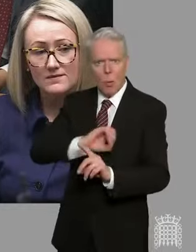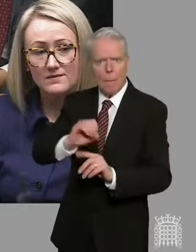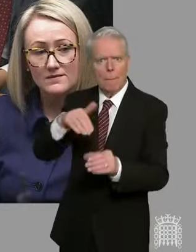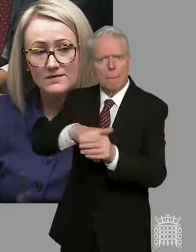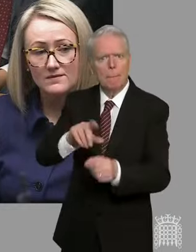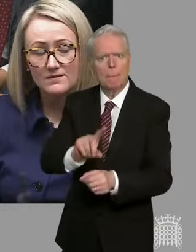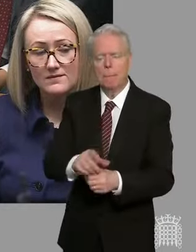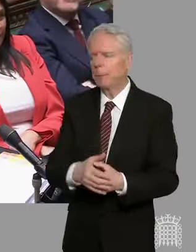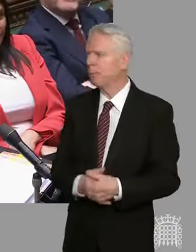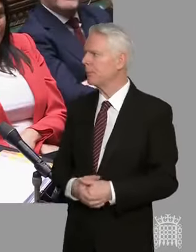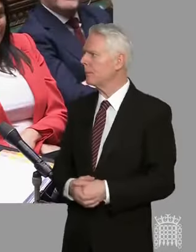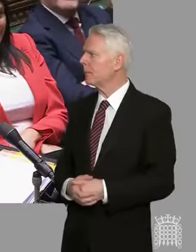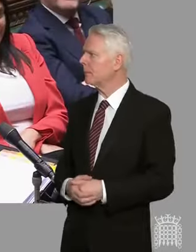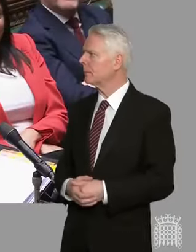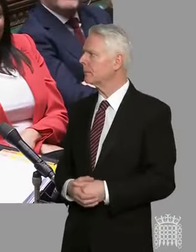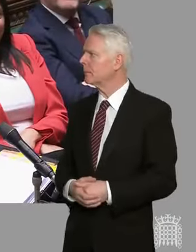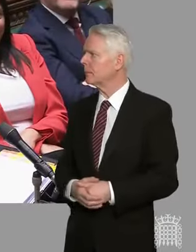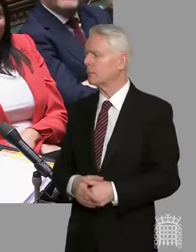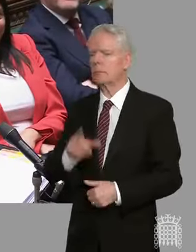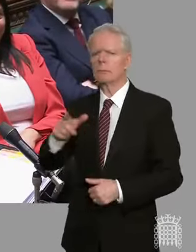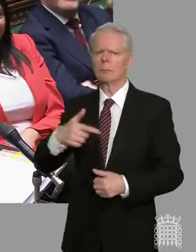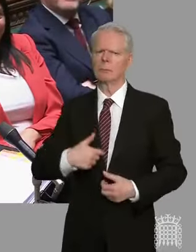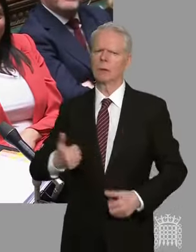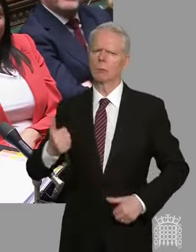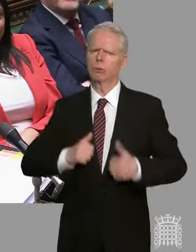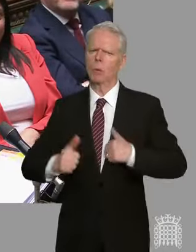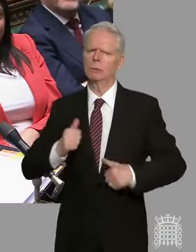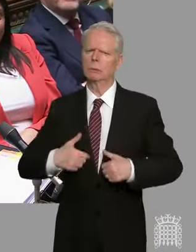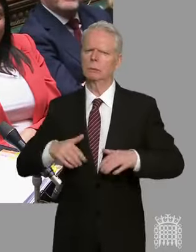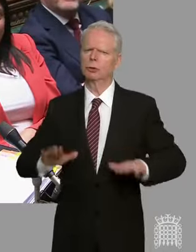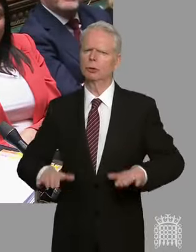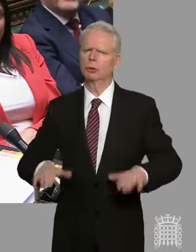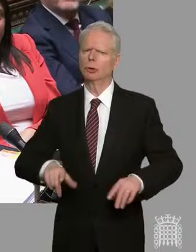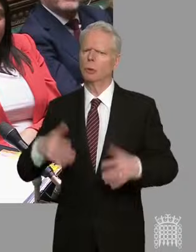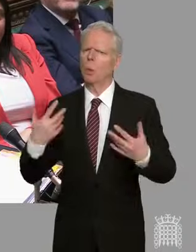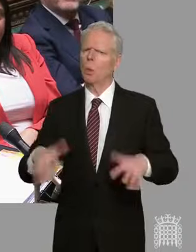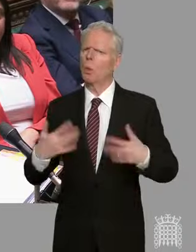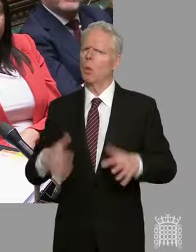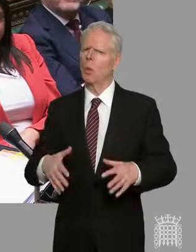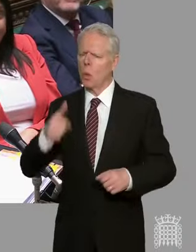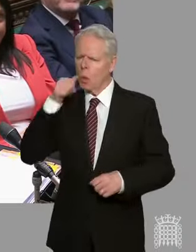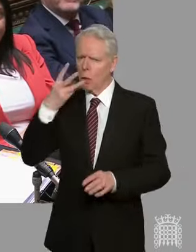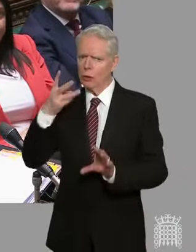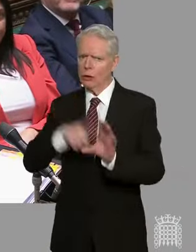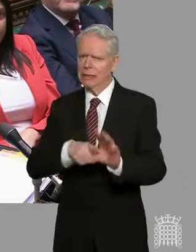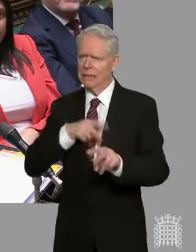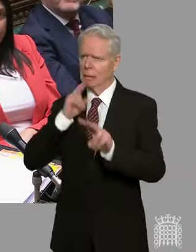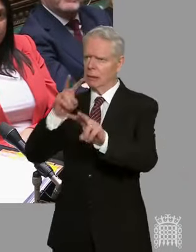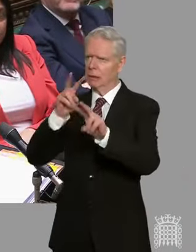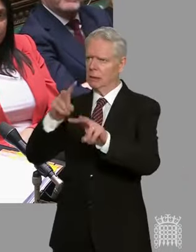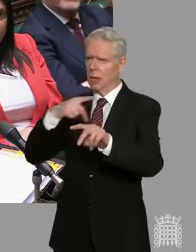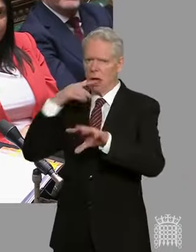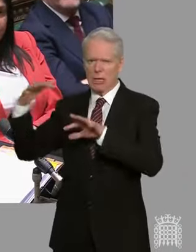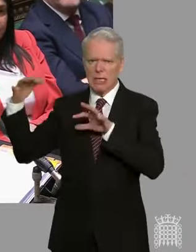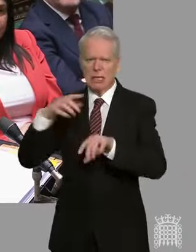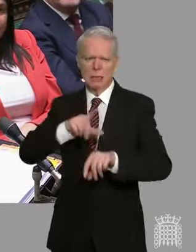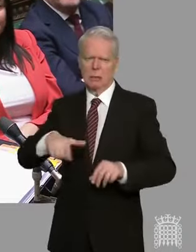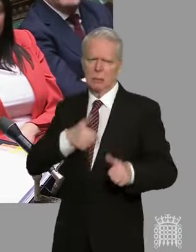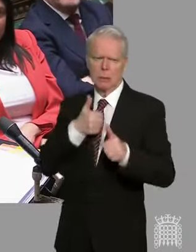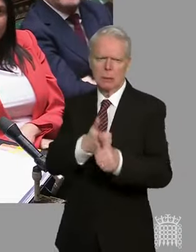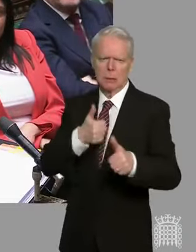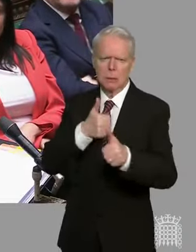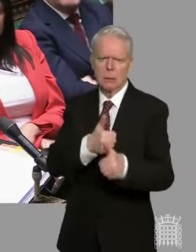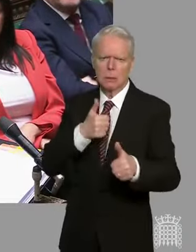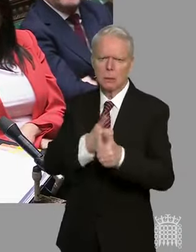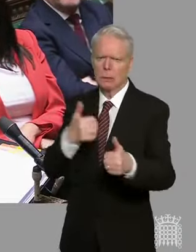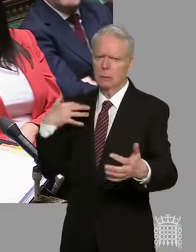Ukraine, but also the throwing open of homes here for those fleeing. and I was privileged to welcome some of the